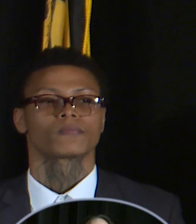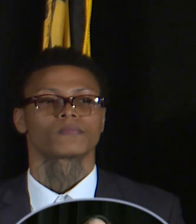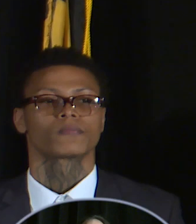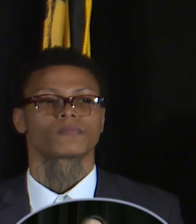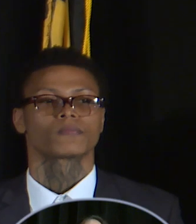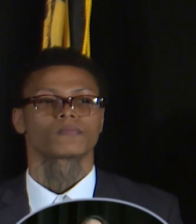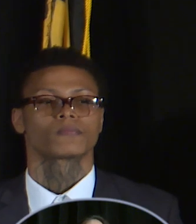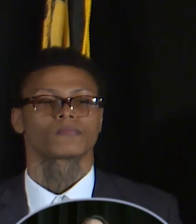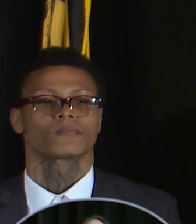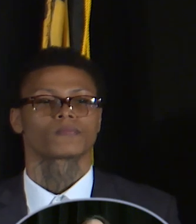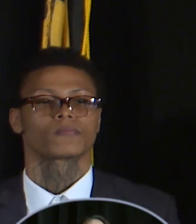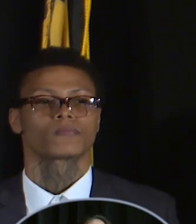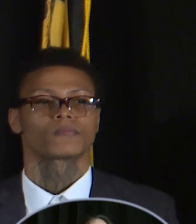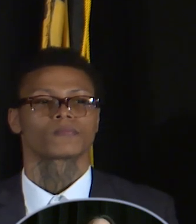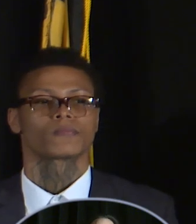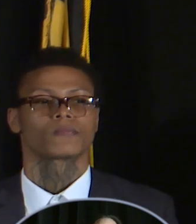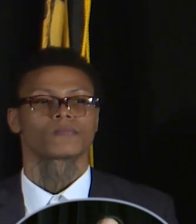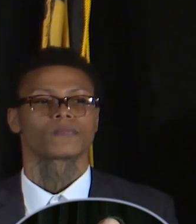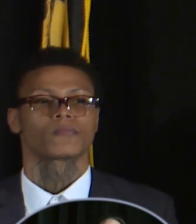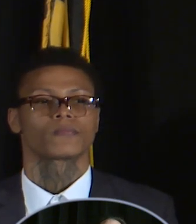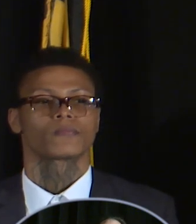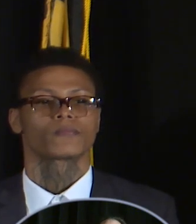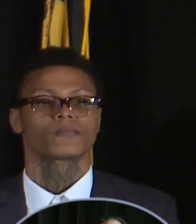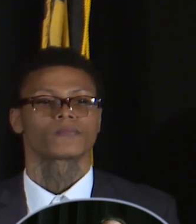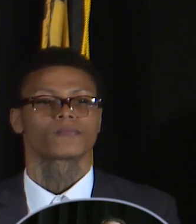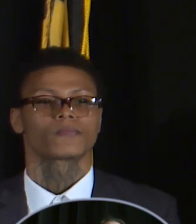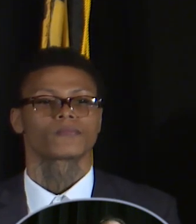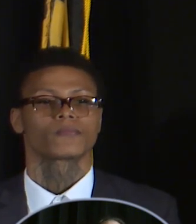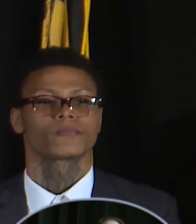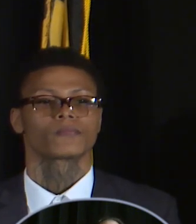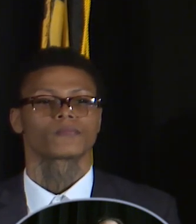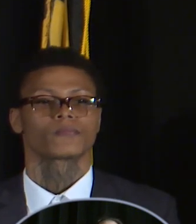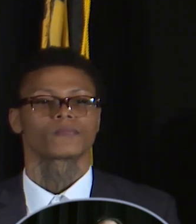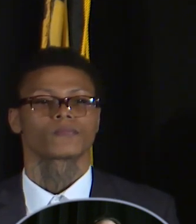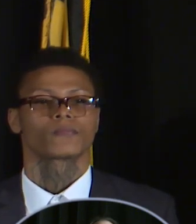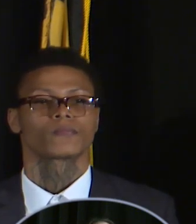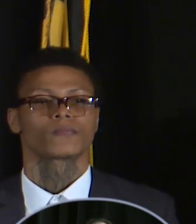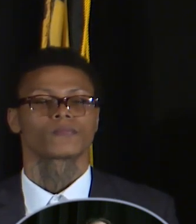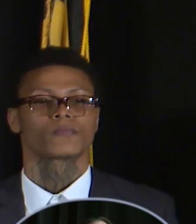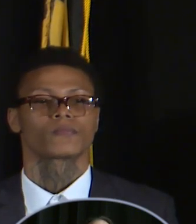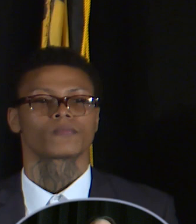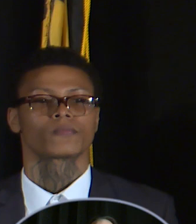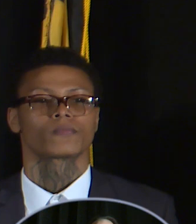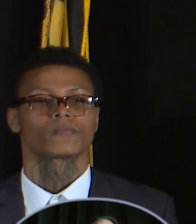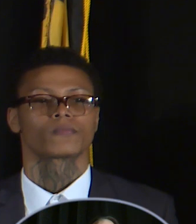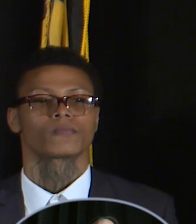and effective messaging. I'm so thankful for